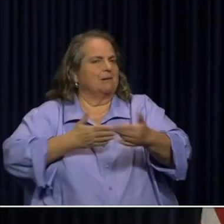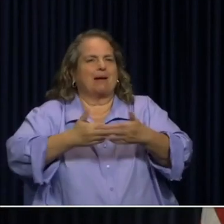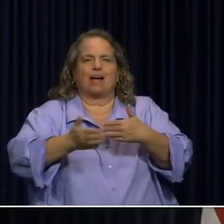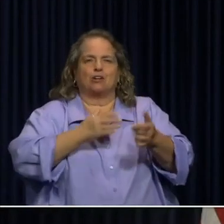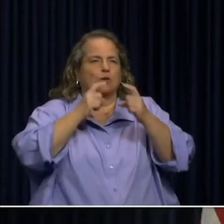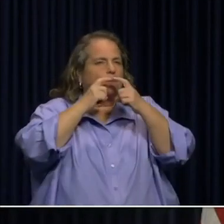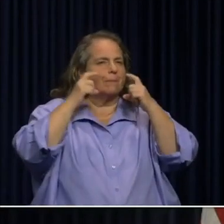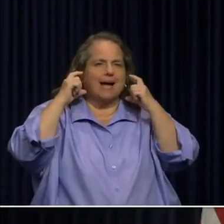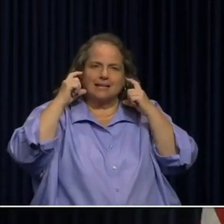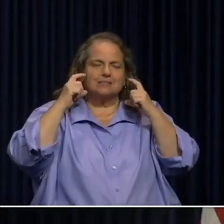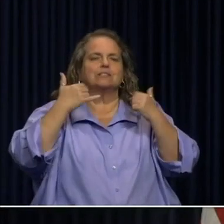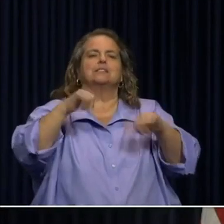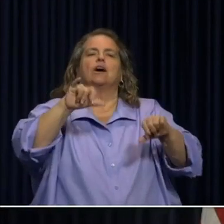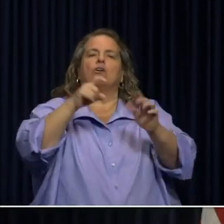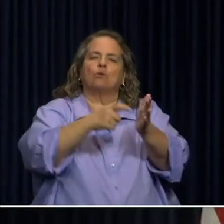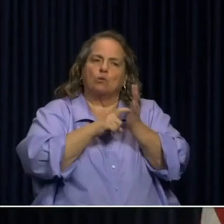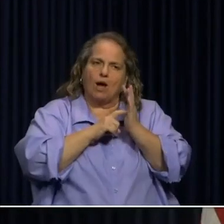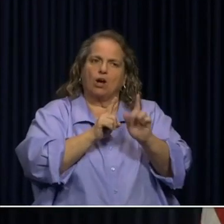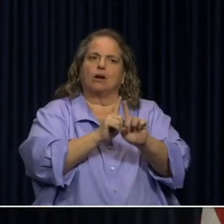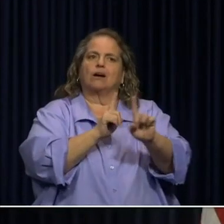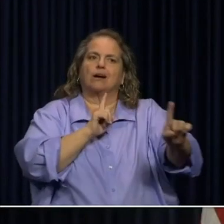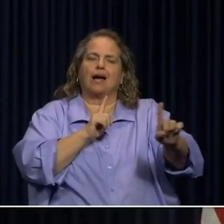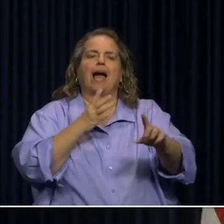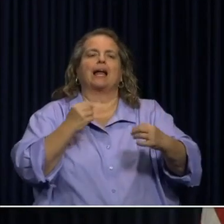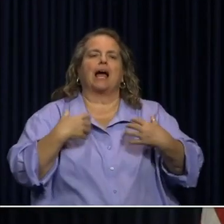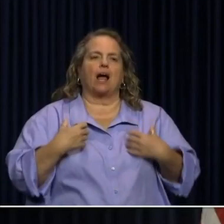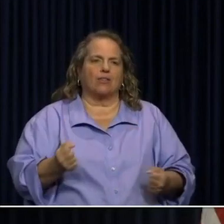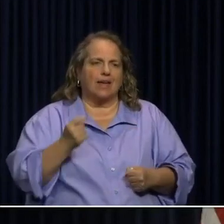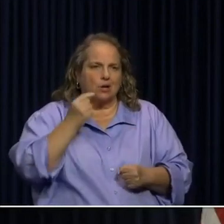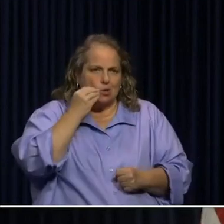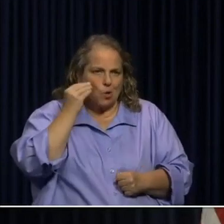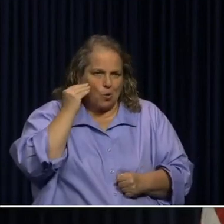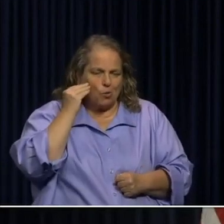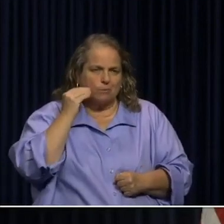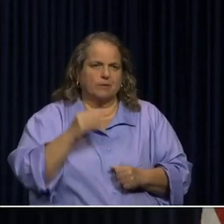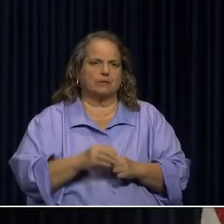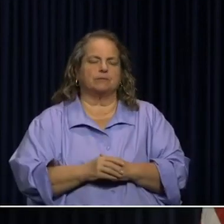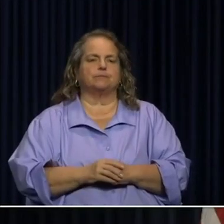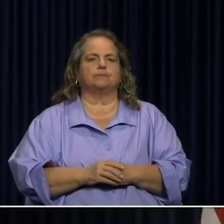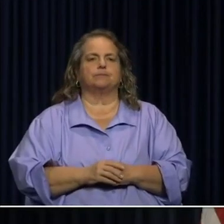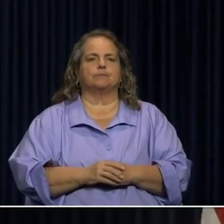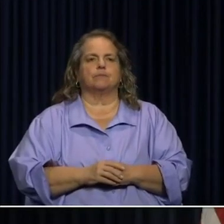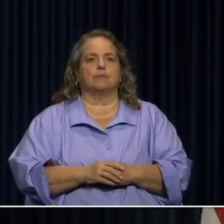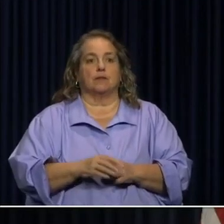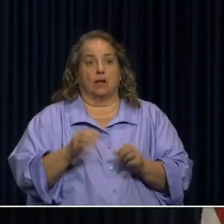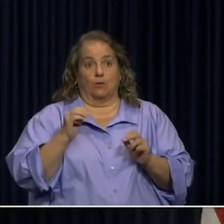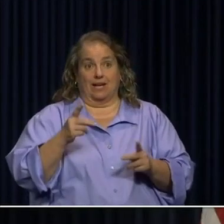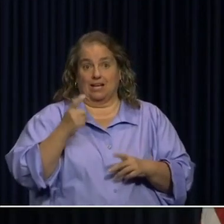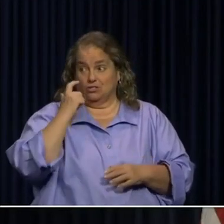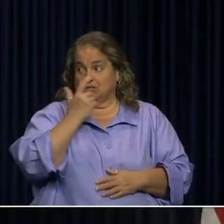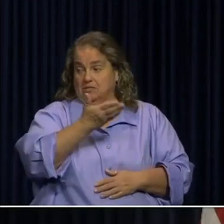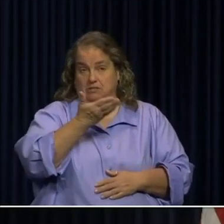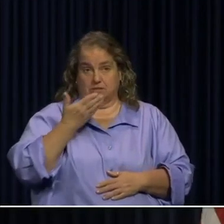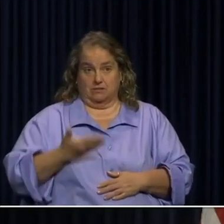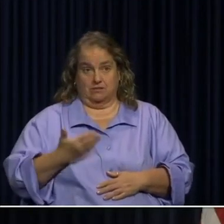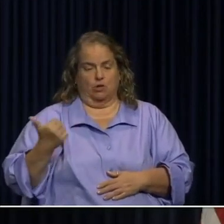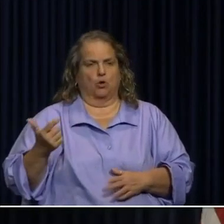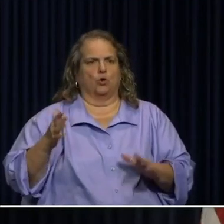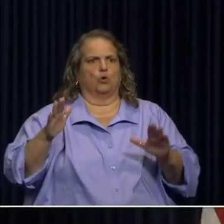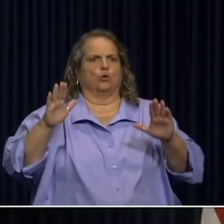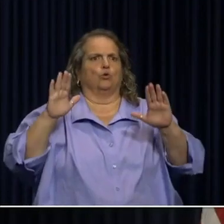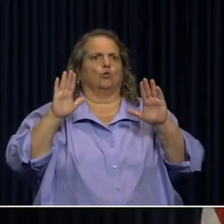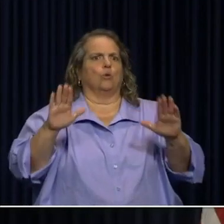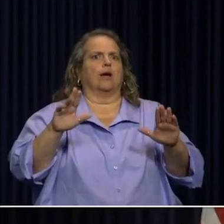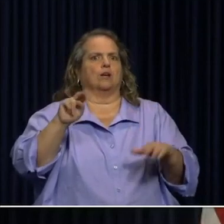still the requirement, followed by social distancing. All right, I just got handed this, and this is great news for so